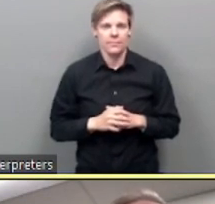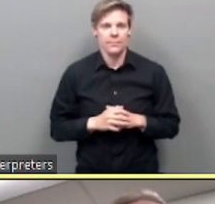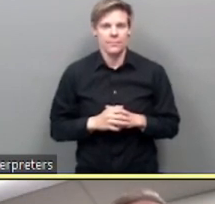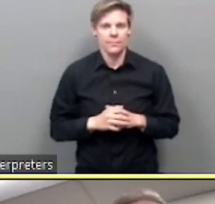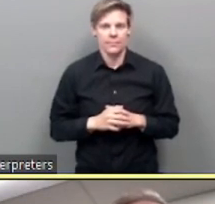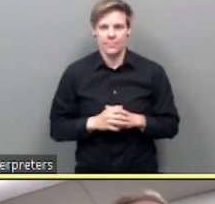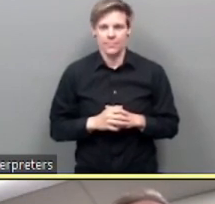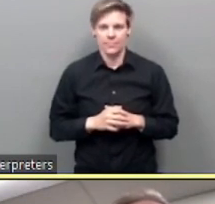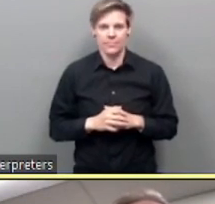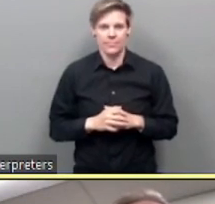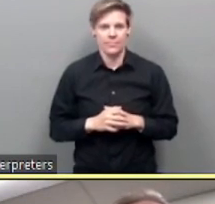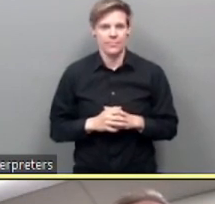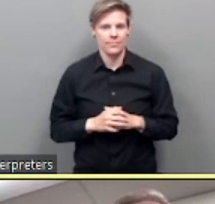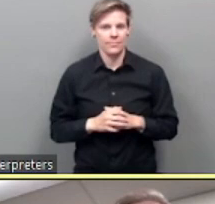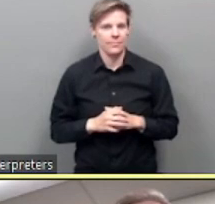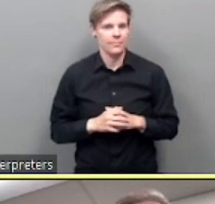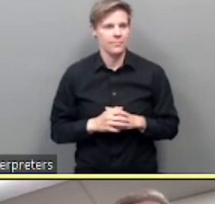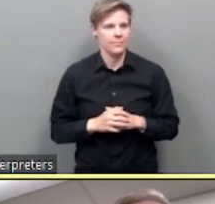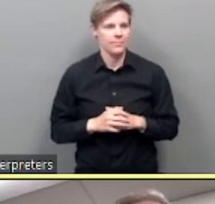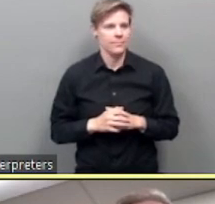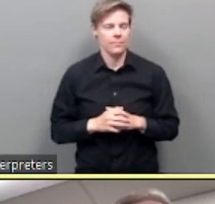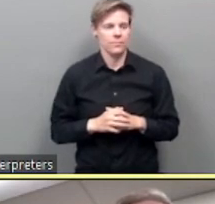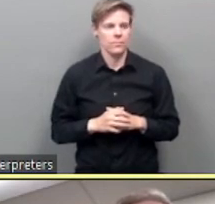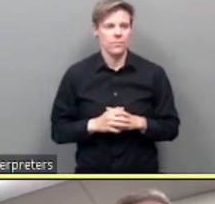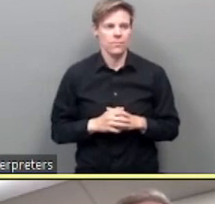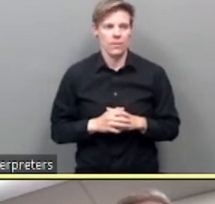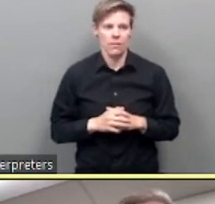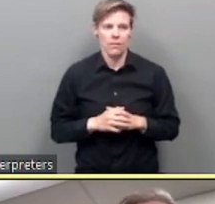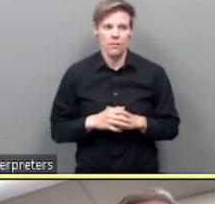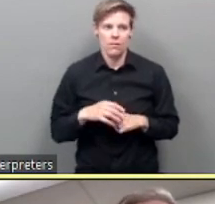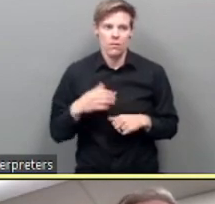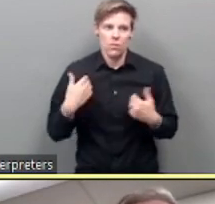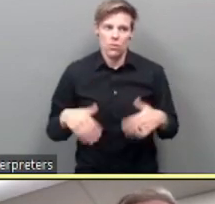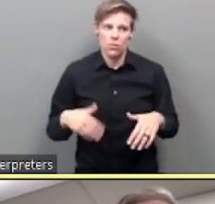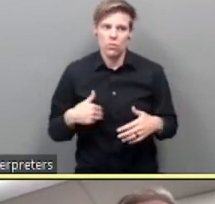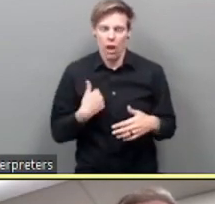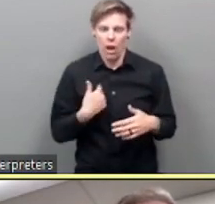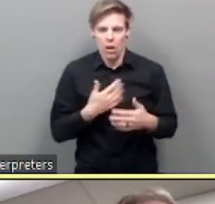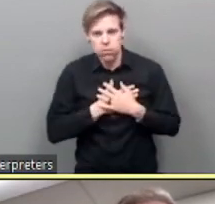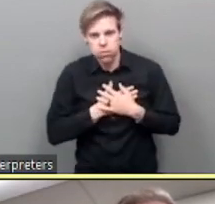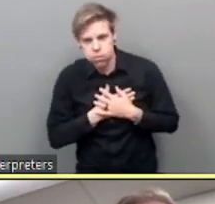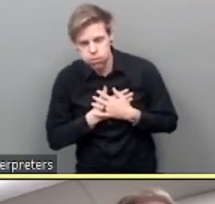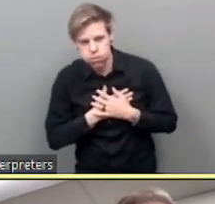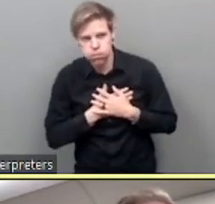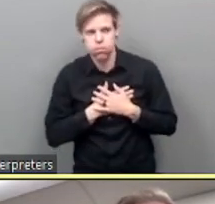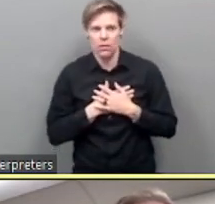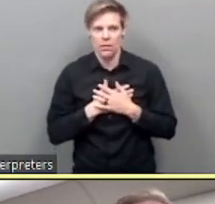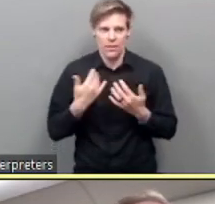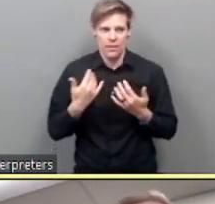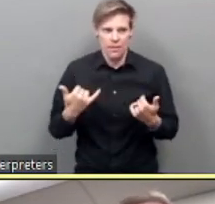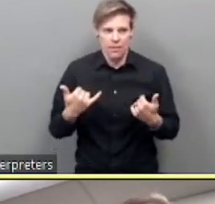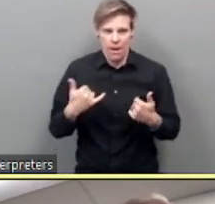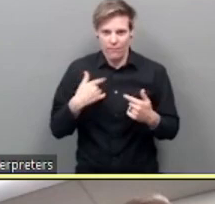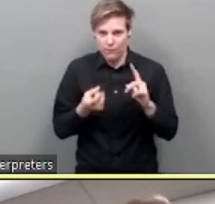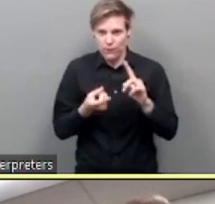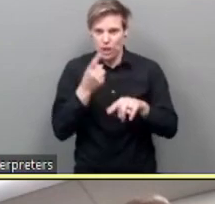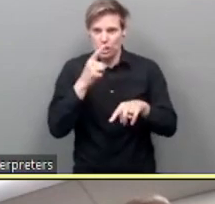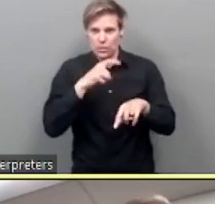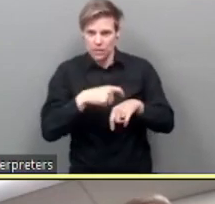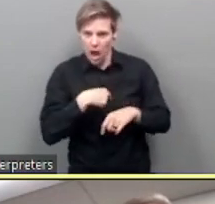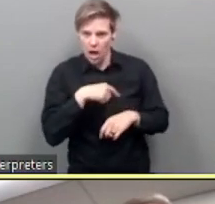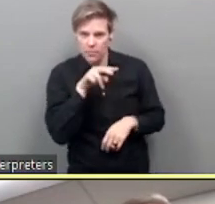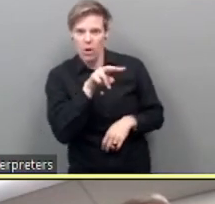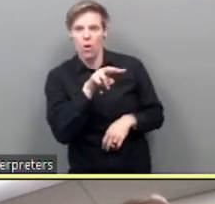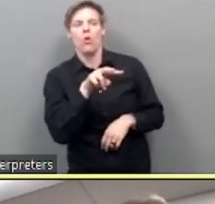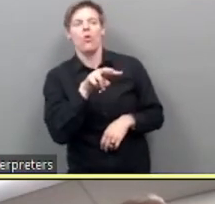you know, I got a little choked up when I watched that this time. I didn't last time. I have friends who've had COVID,